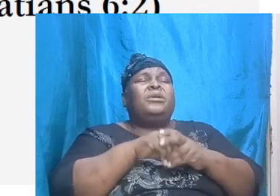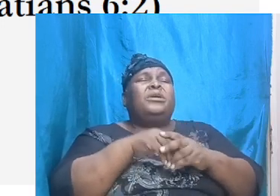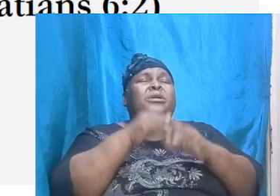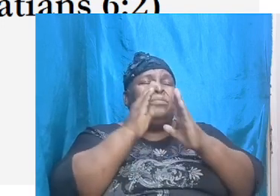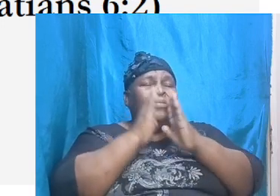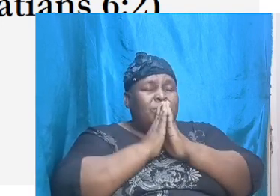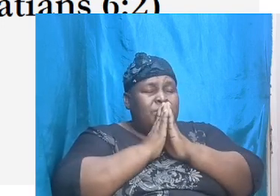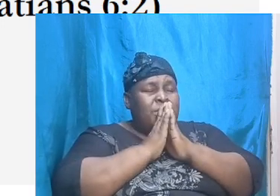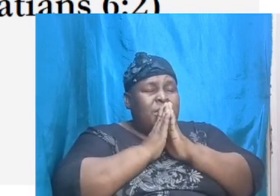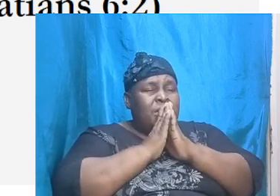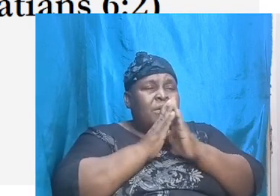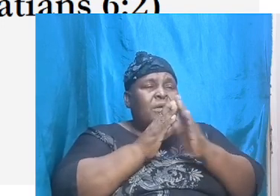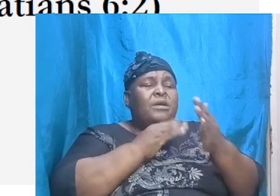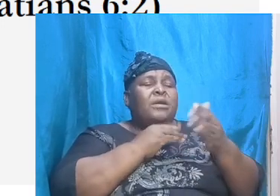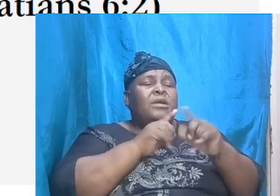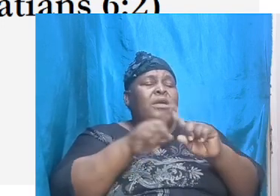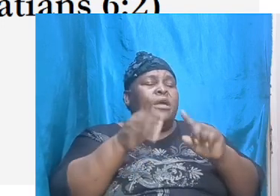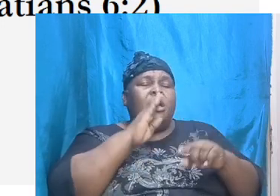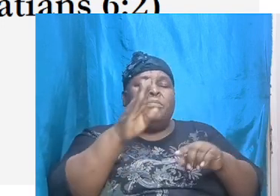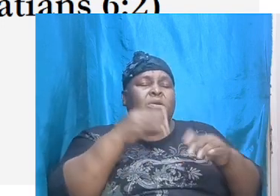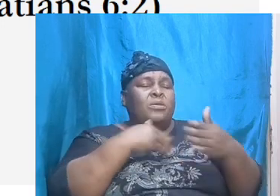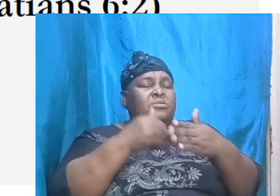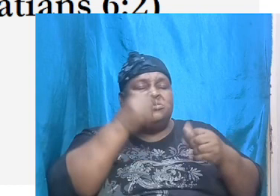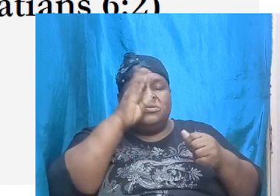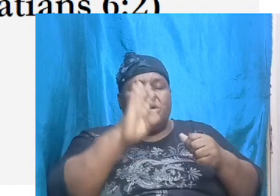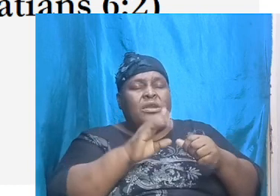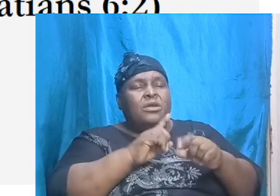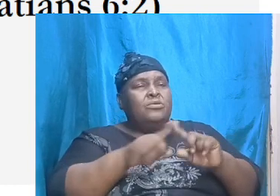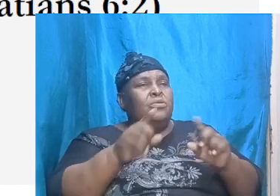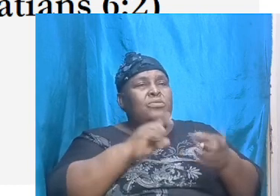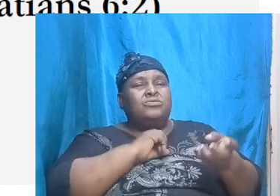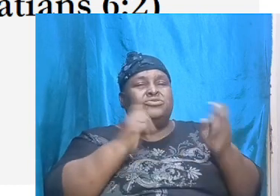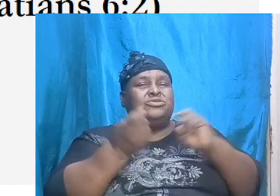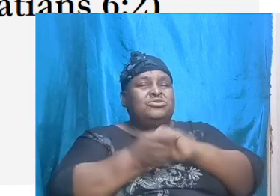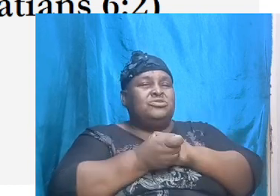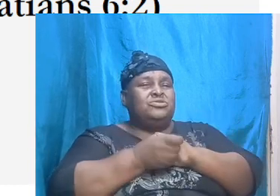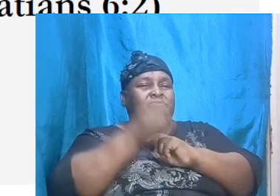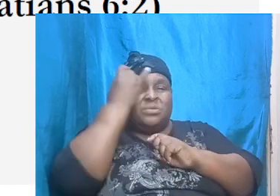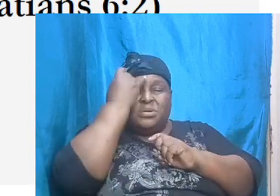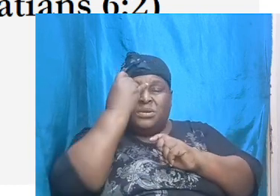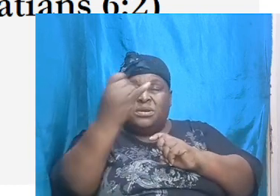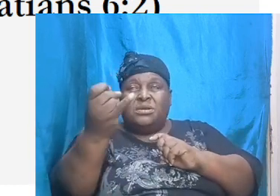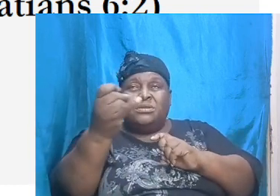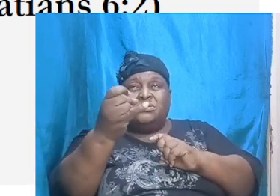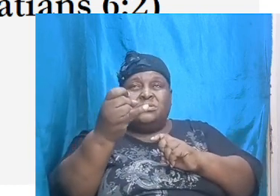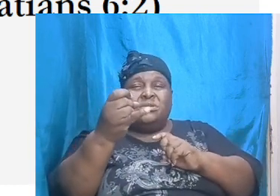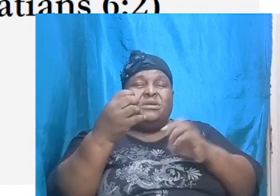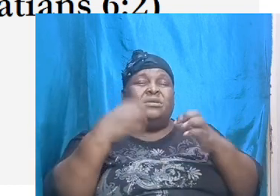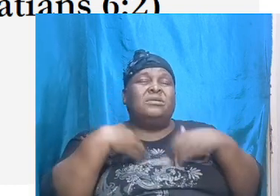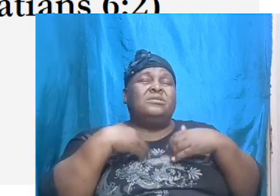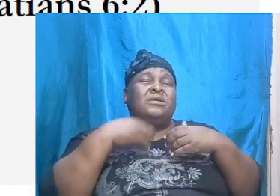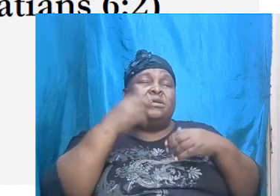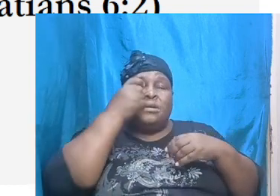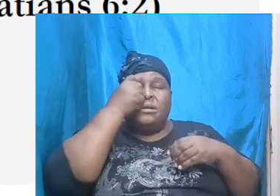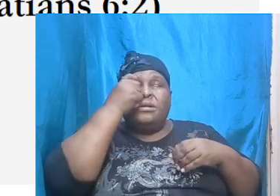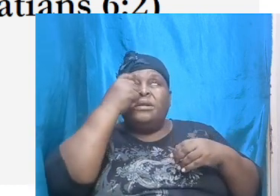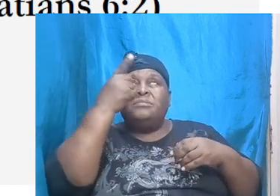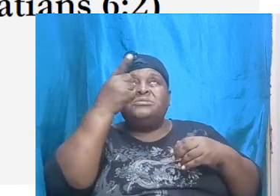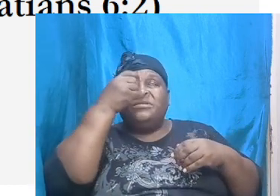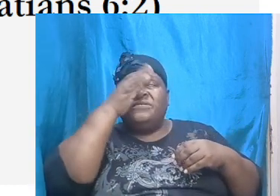something in you. When Isaiah got a glimpse of God, he said, woe is me. Amen. When